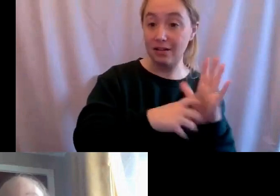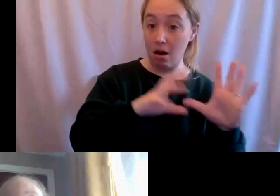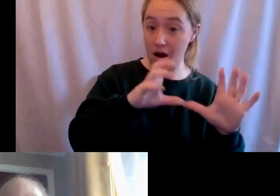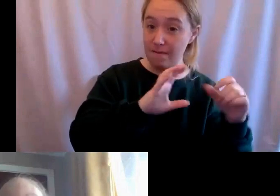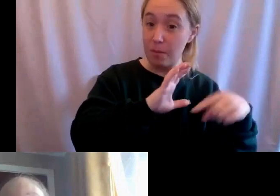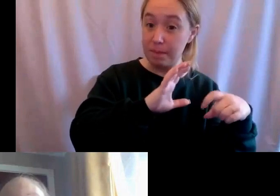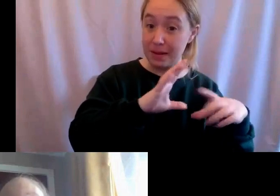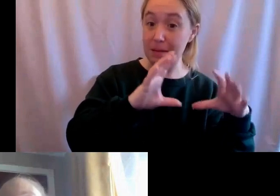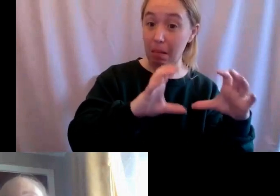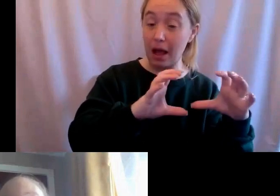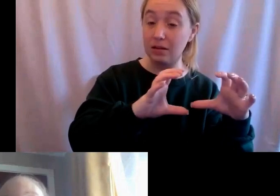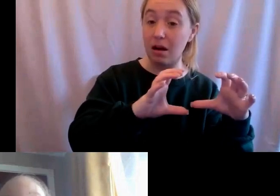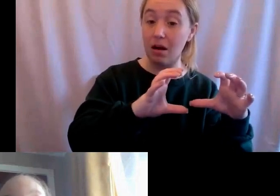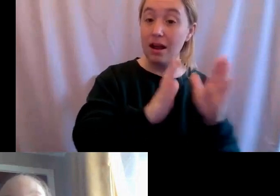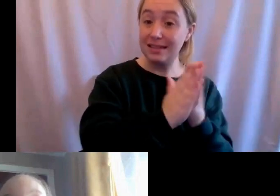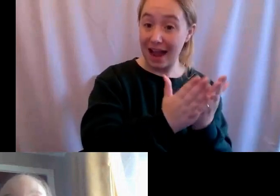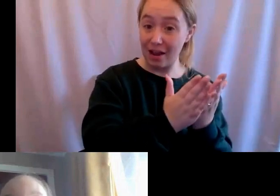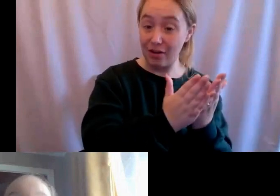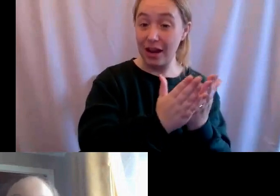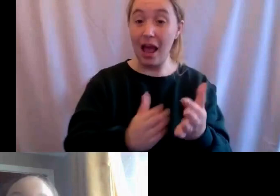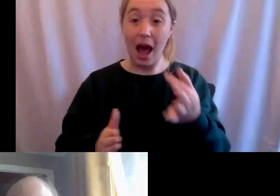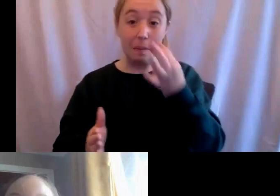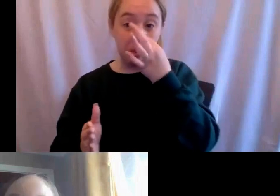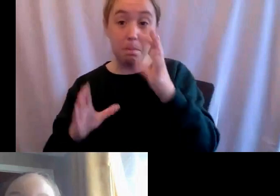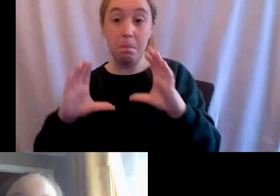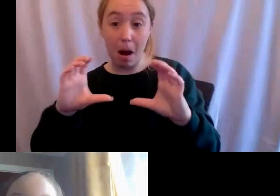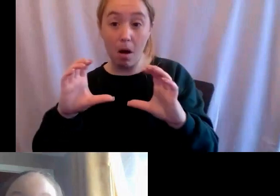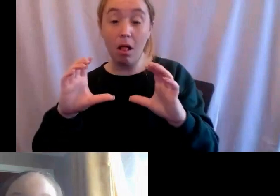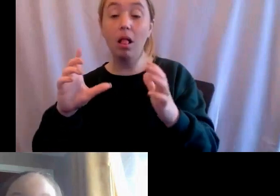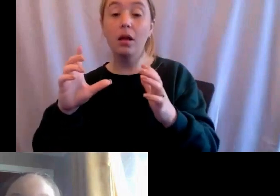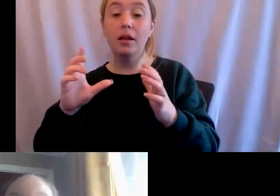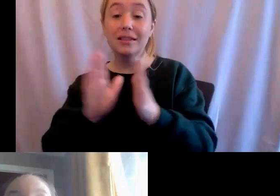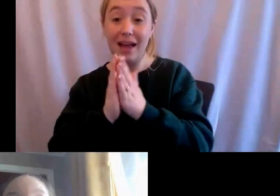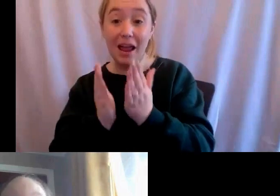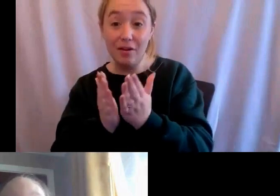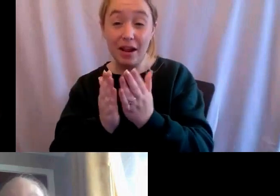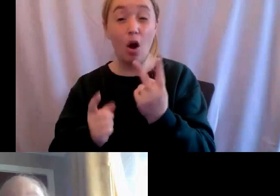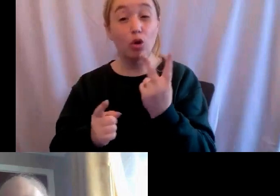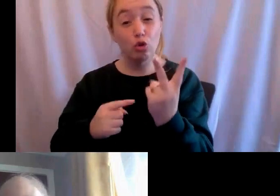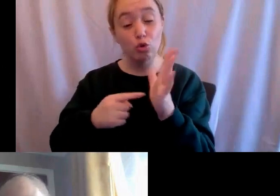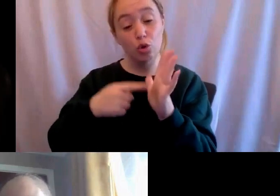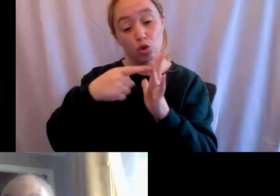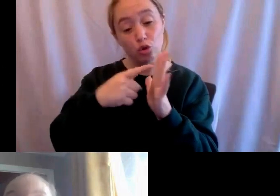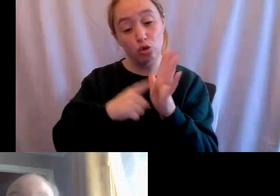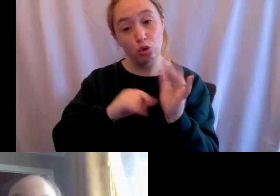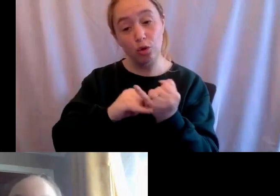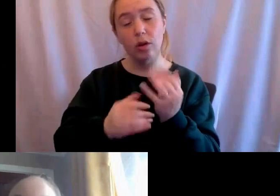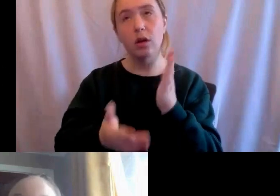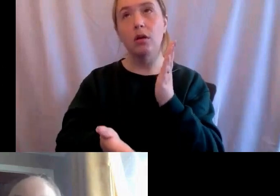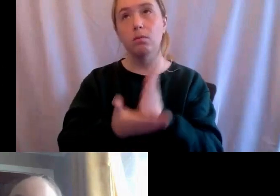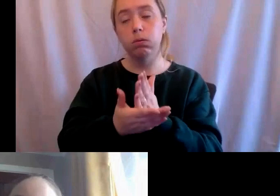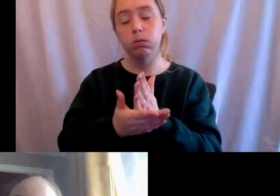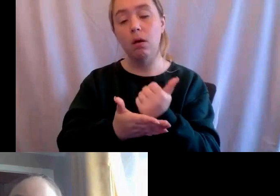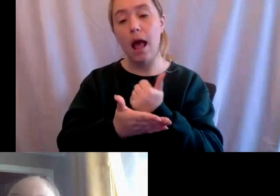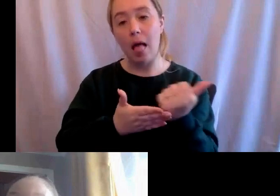such important tools that the best job you can do with those really helps us. It helps us with your diagnosis and working